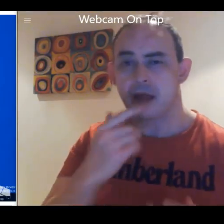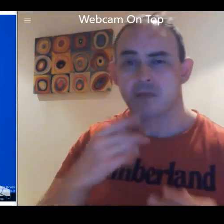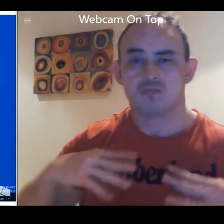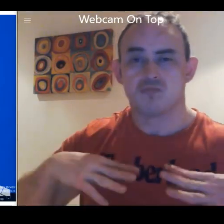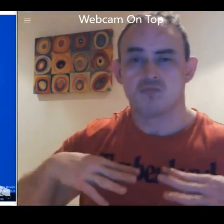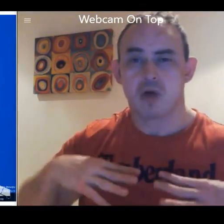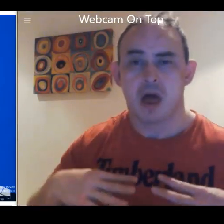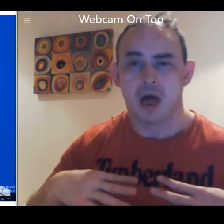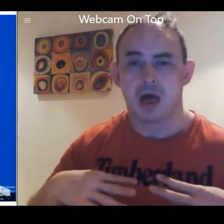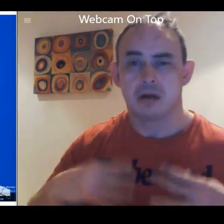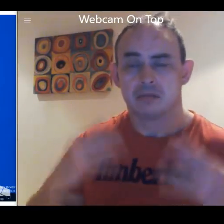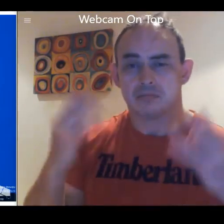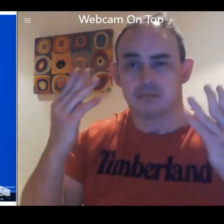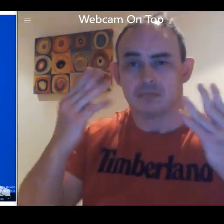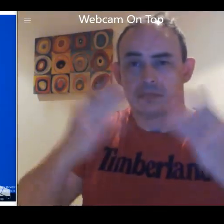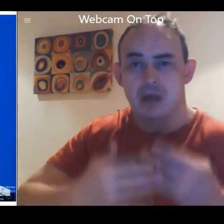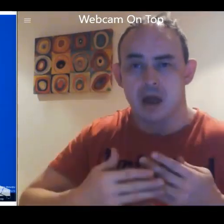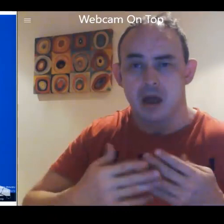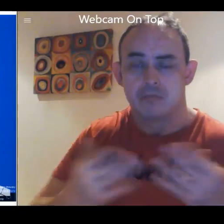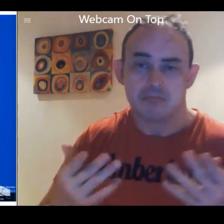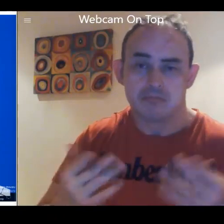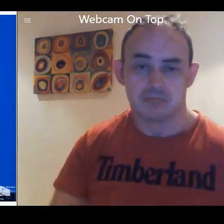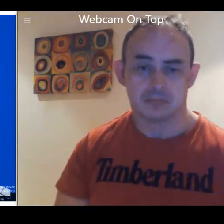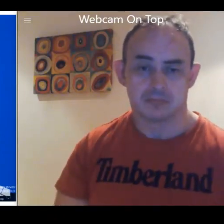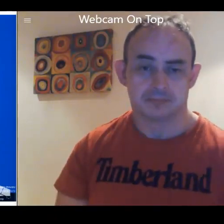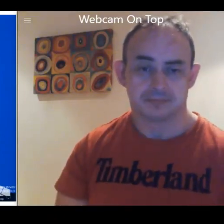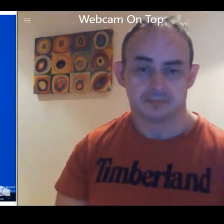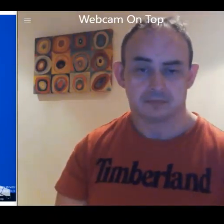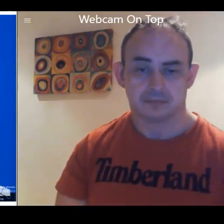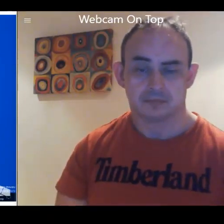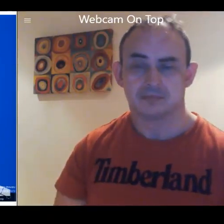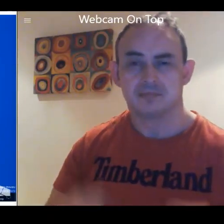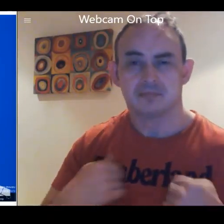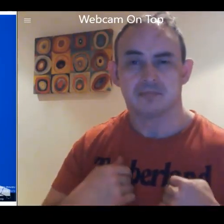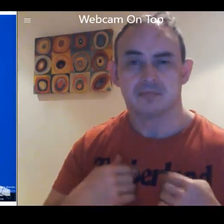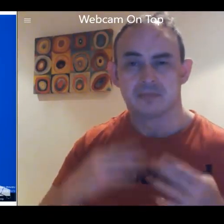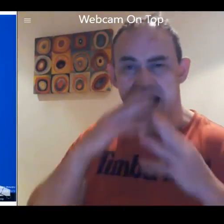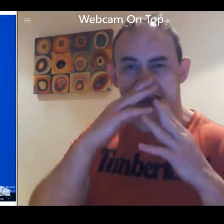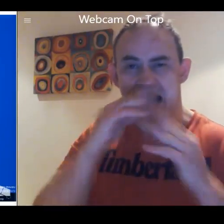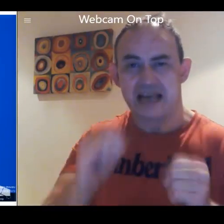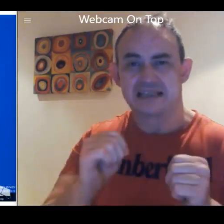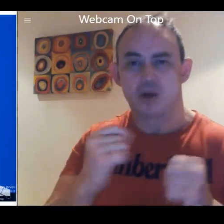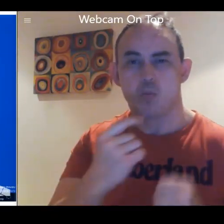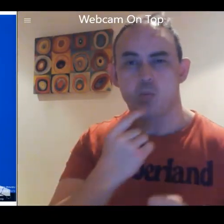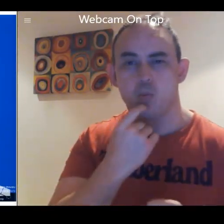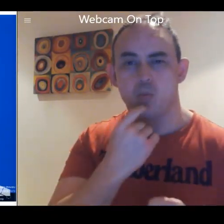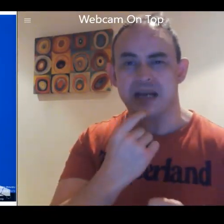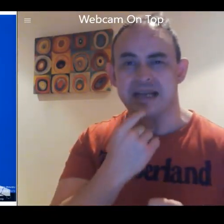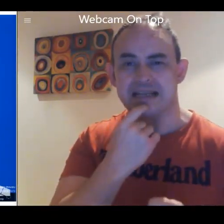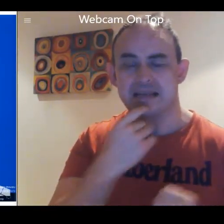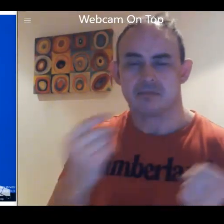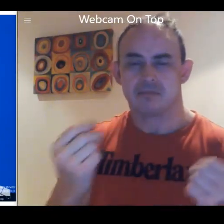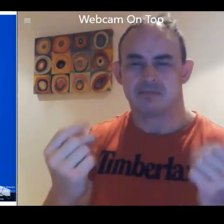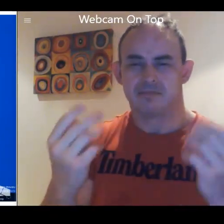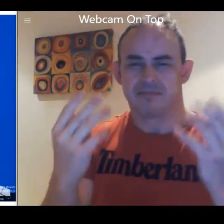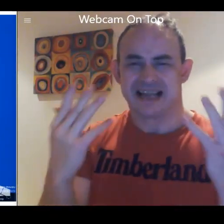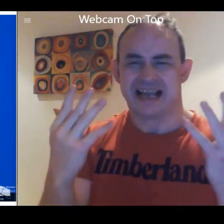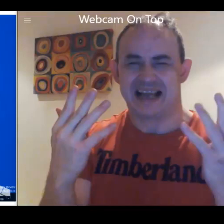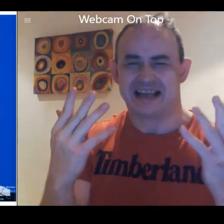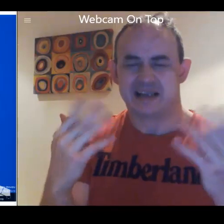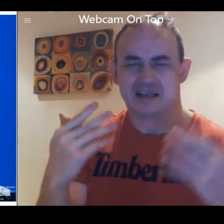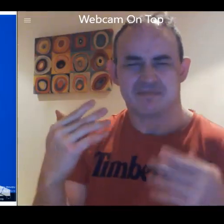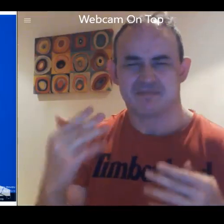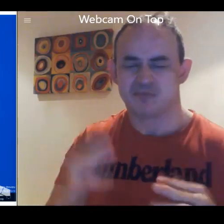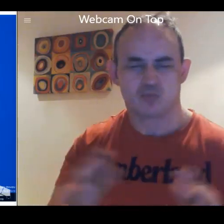also a custom option which allows you to change the colour of apps without affecting the shell and vice versa. So if I want light apps and a dark